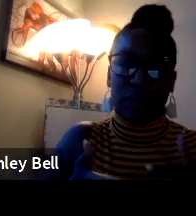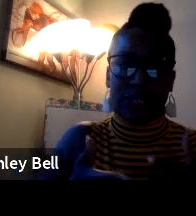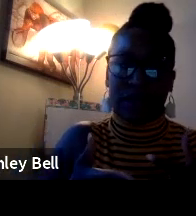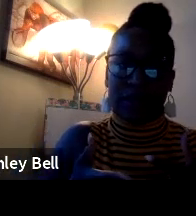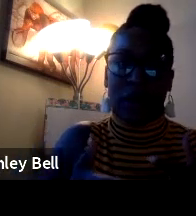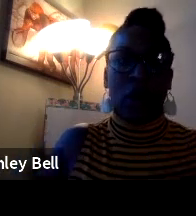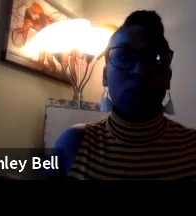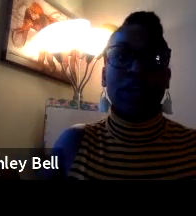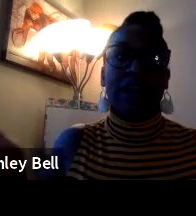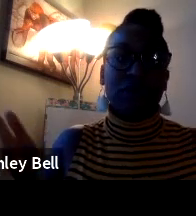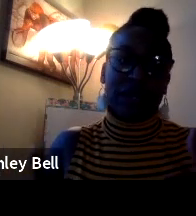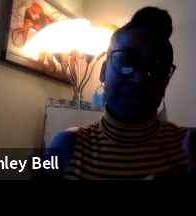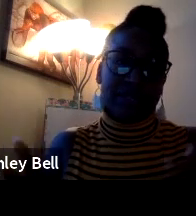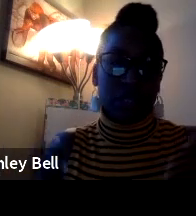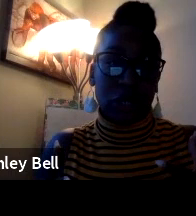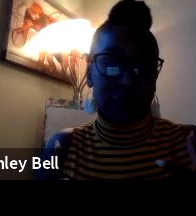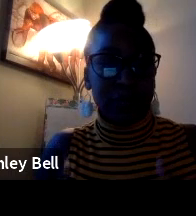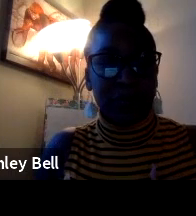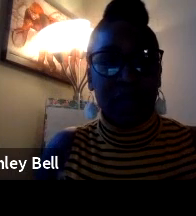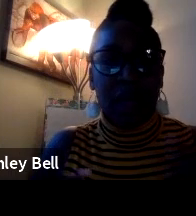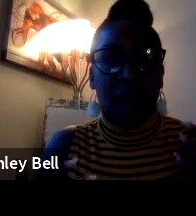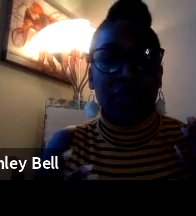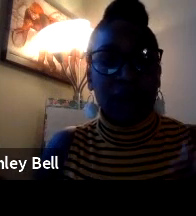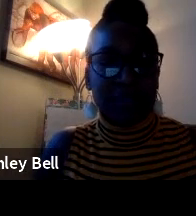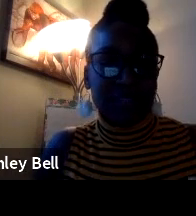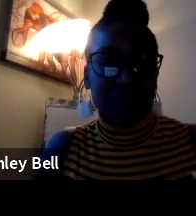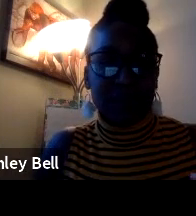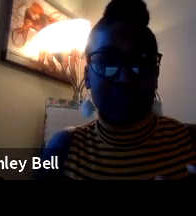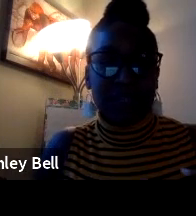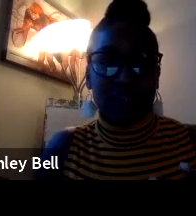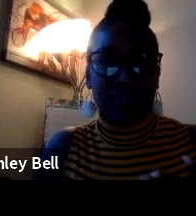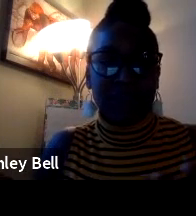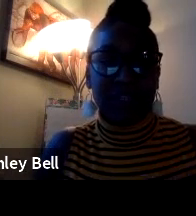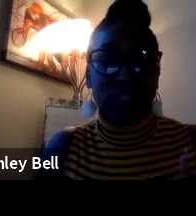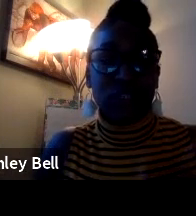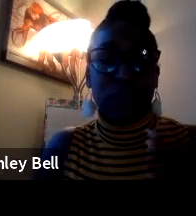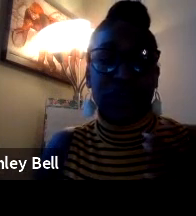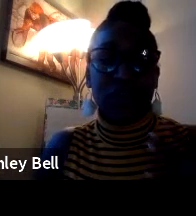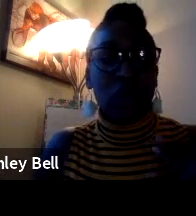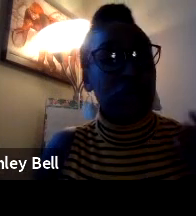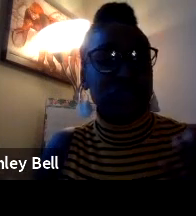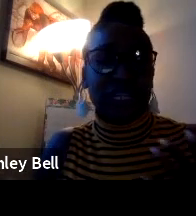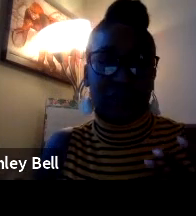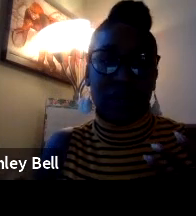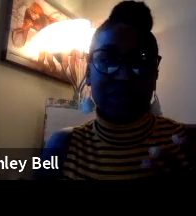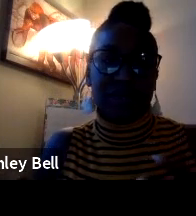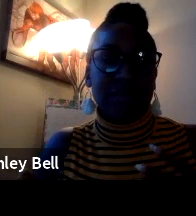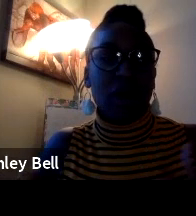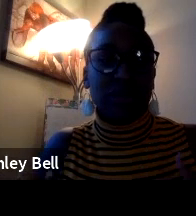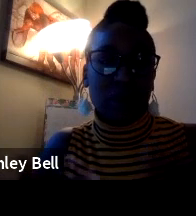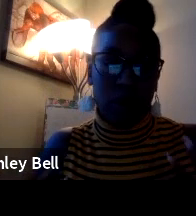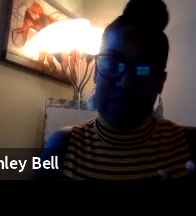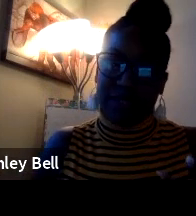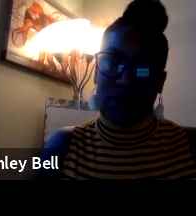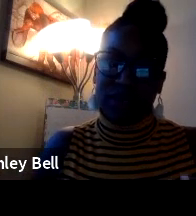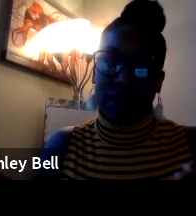zone that we talked about, where they have the readiness to learn. The process of expressing thoughts and feelings to direct the art creation process is